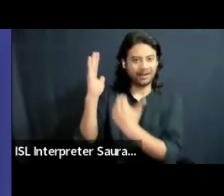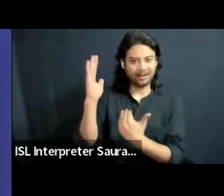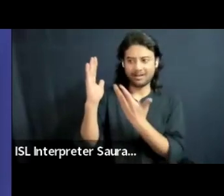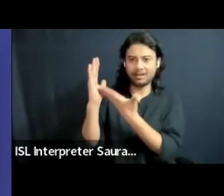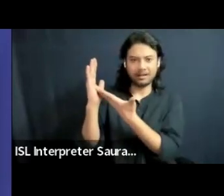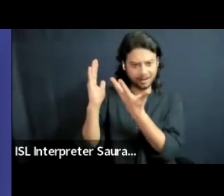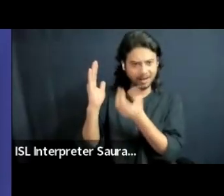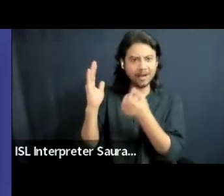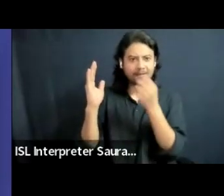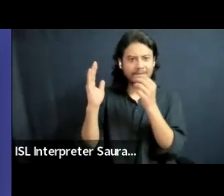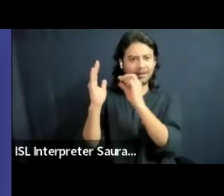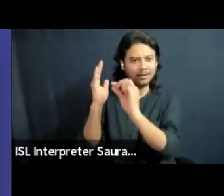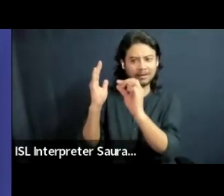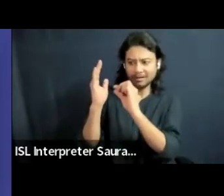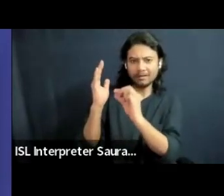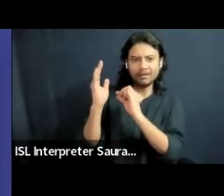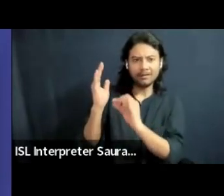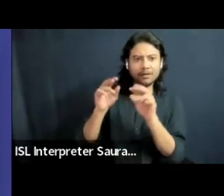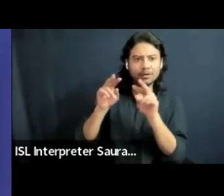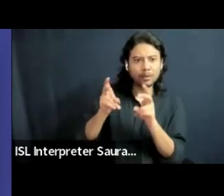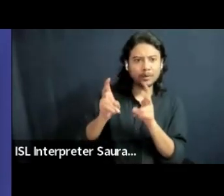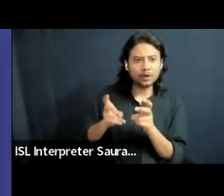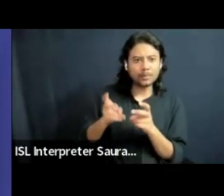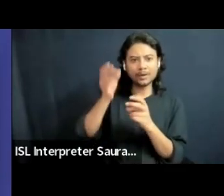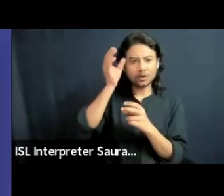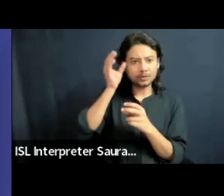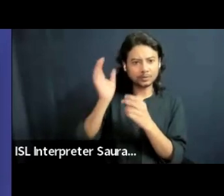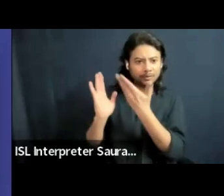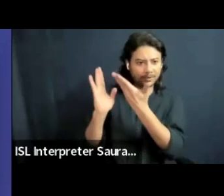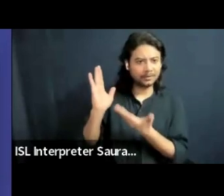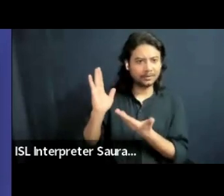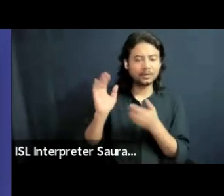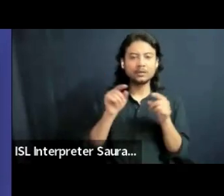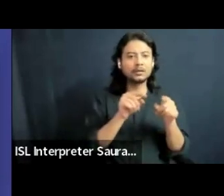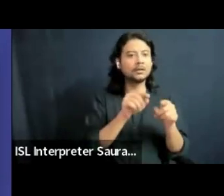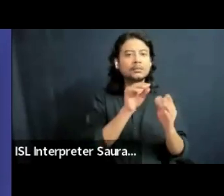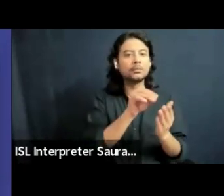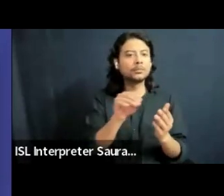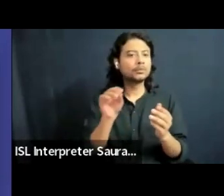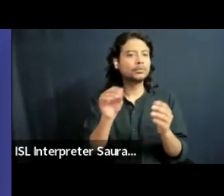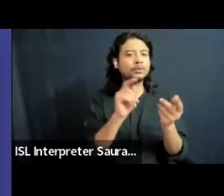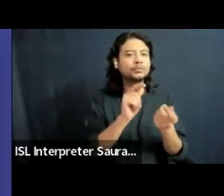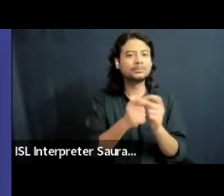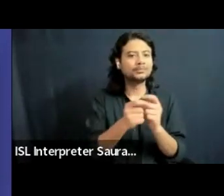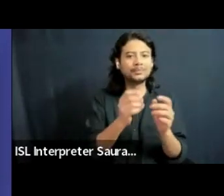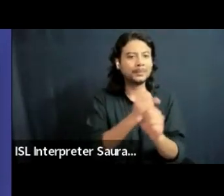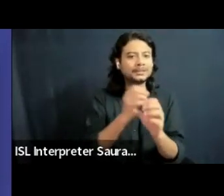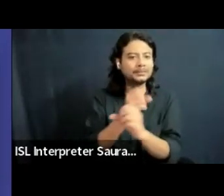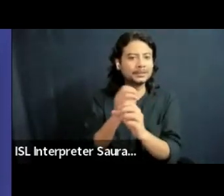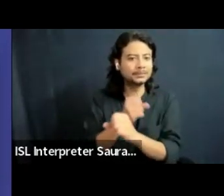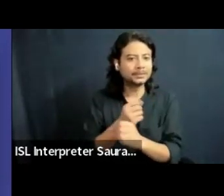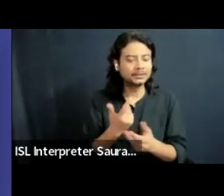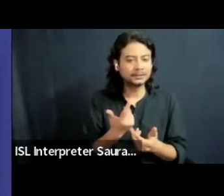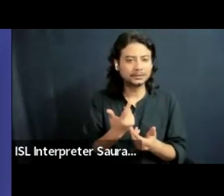the thinking is different, then it's unlikely that we are going to have care plans that really see the child as a